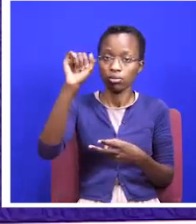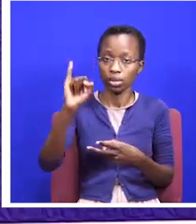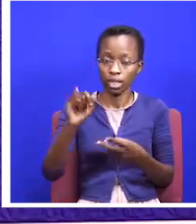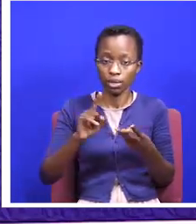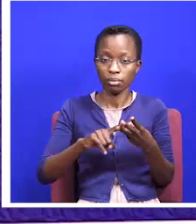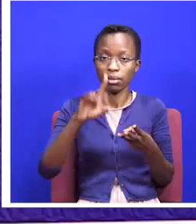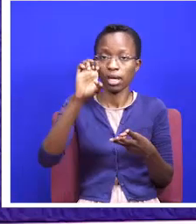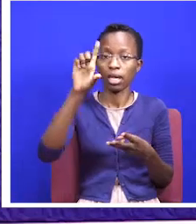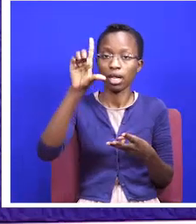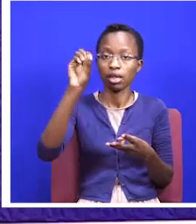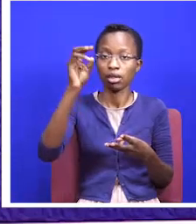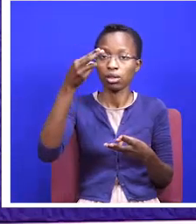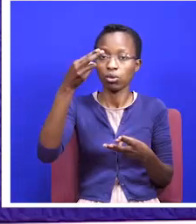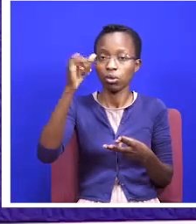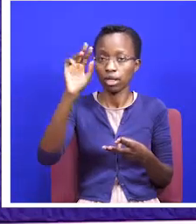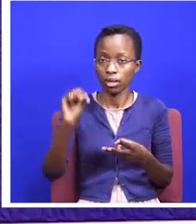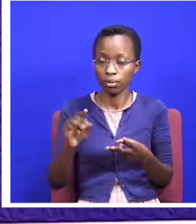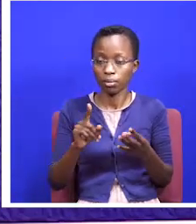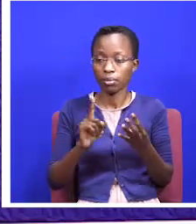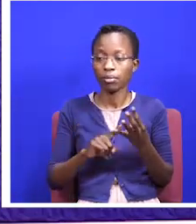Adonai, Elohim.